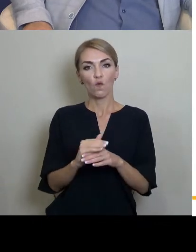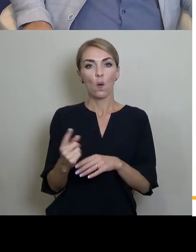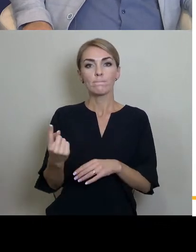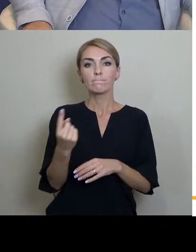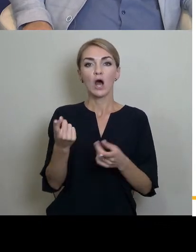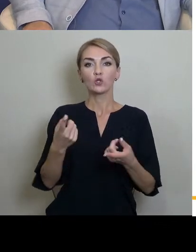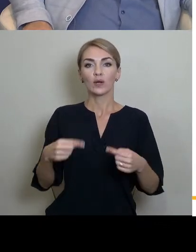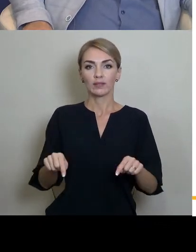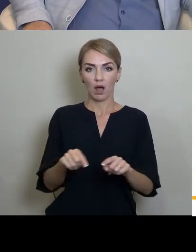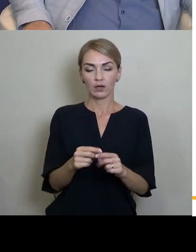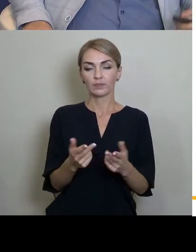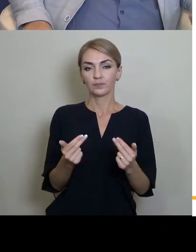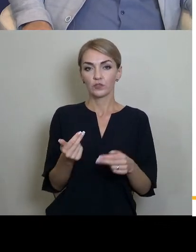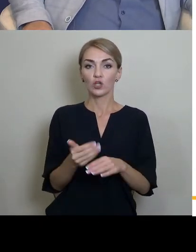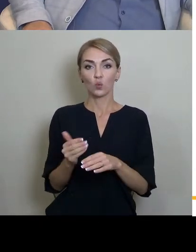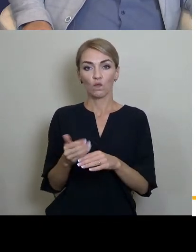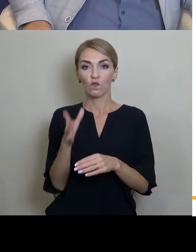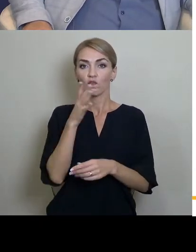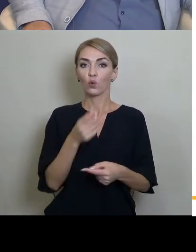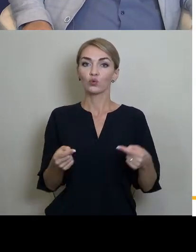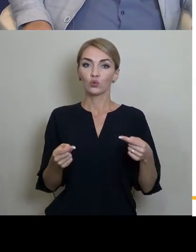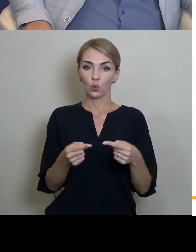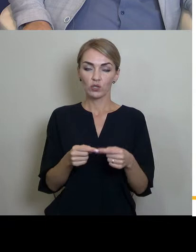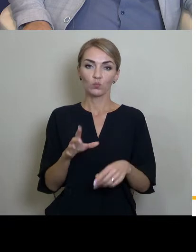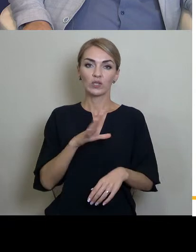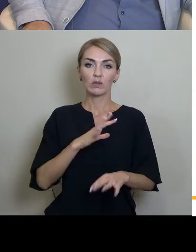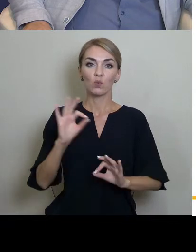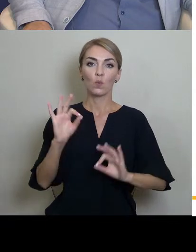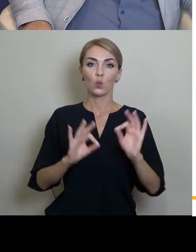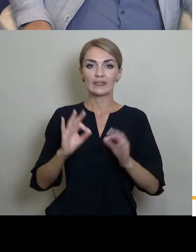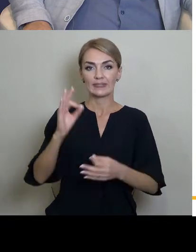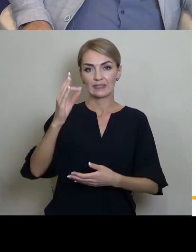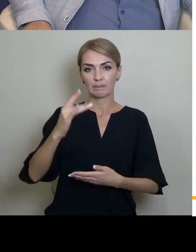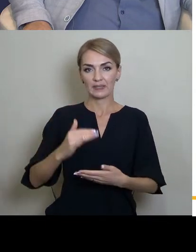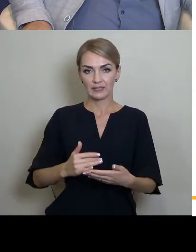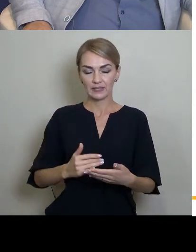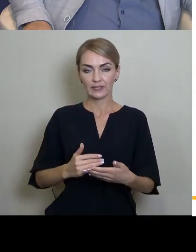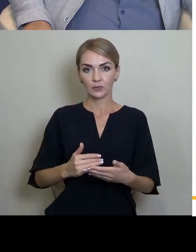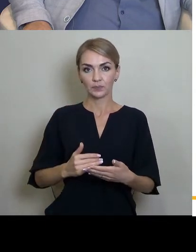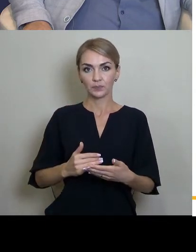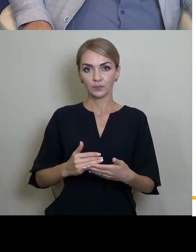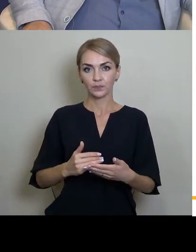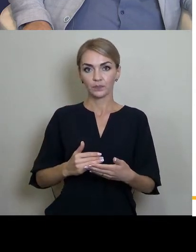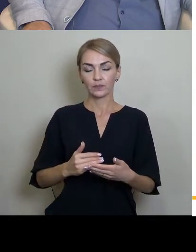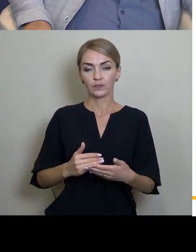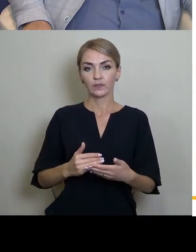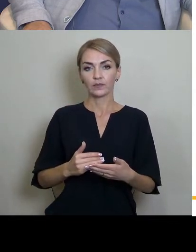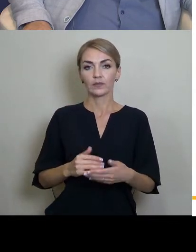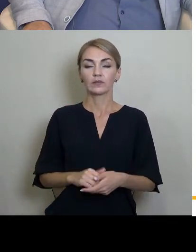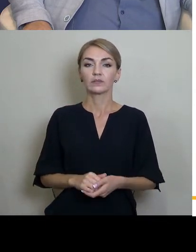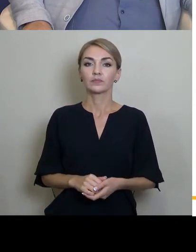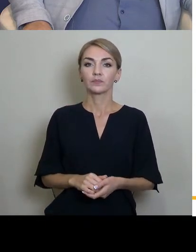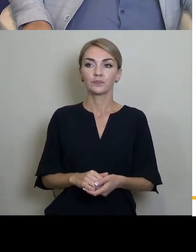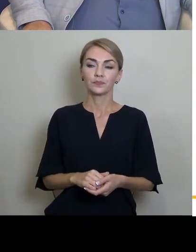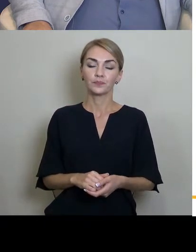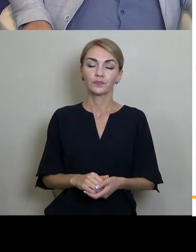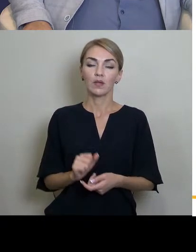majoritarian, or at least partly, constituencies. Yeah, partly. But we had proportionate list.